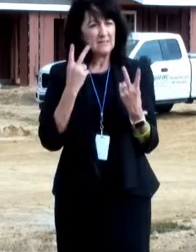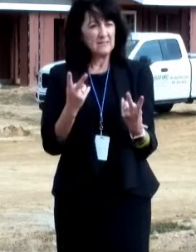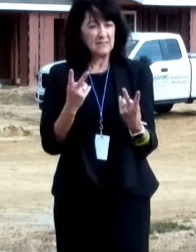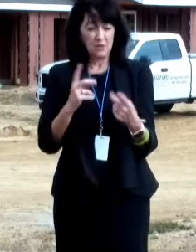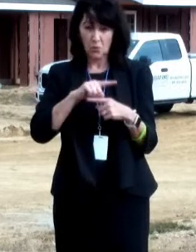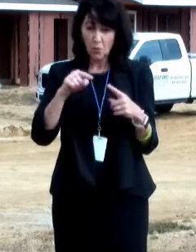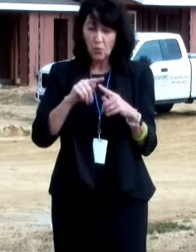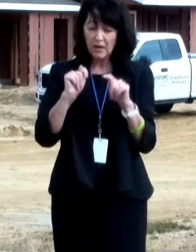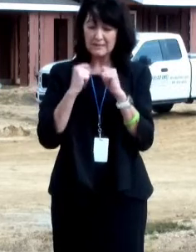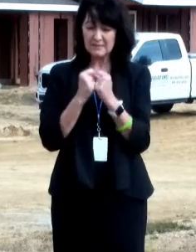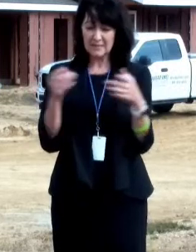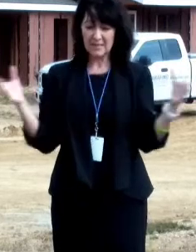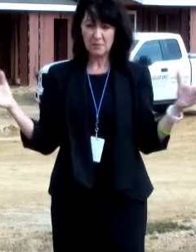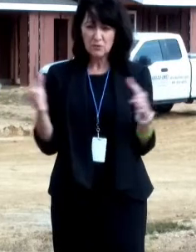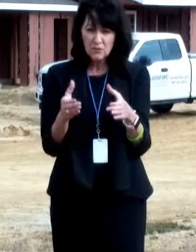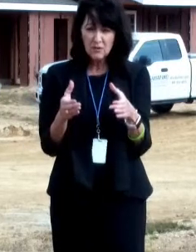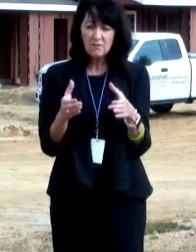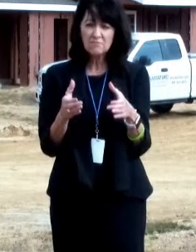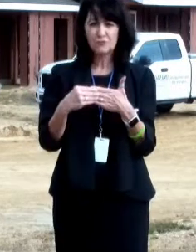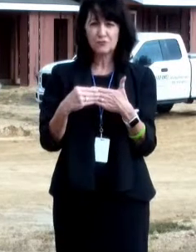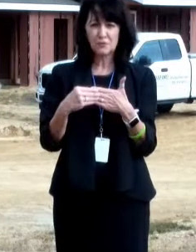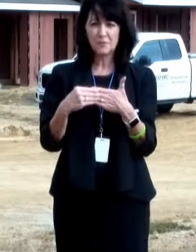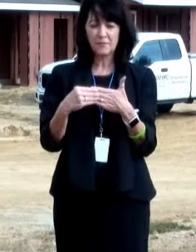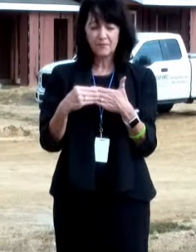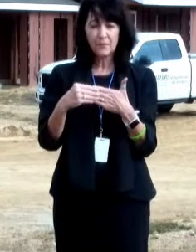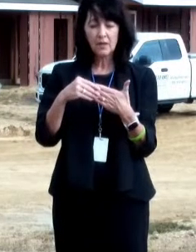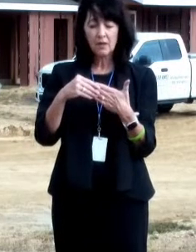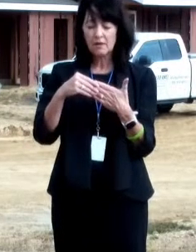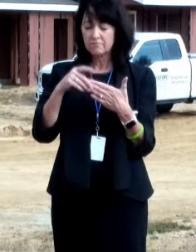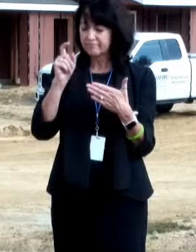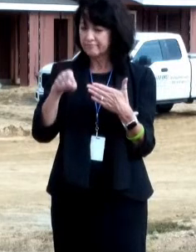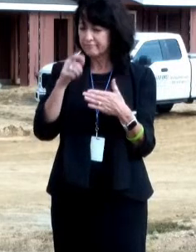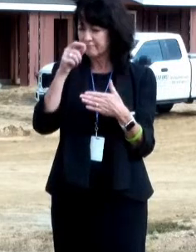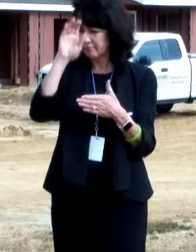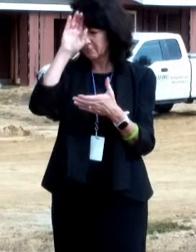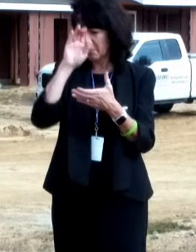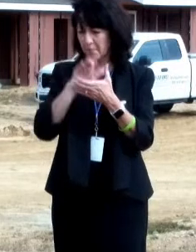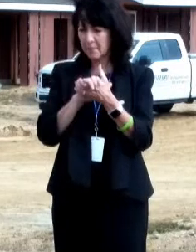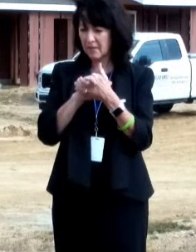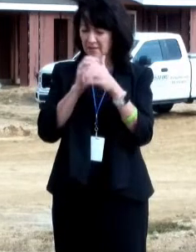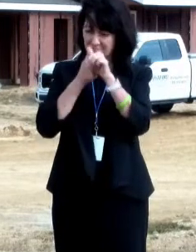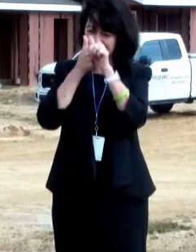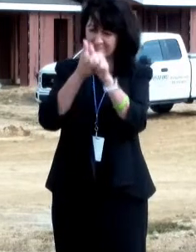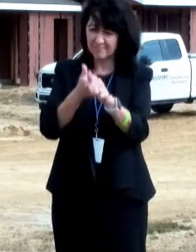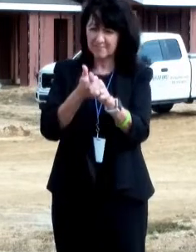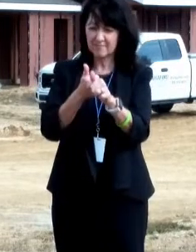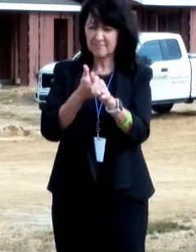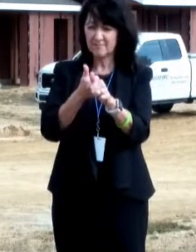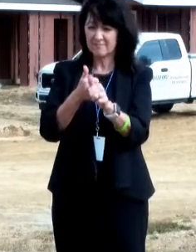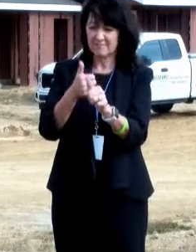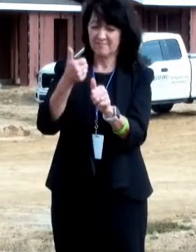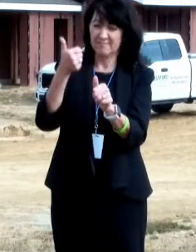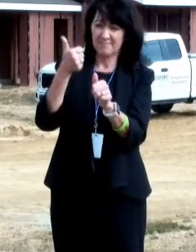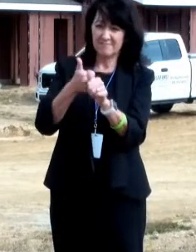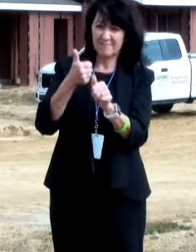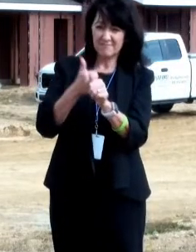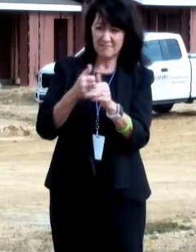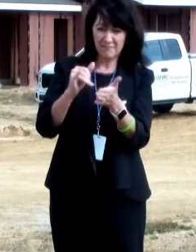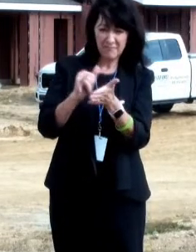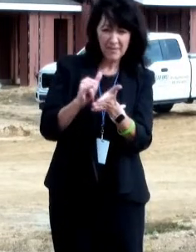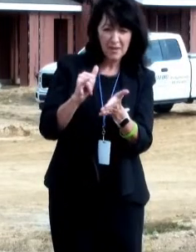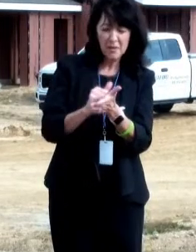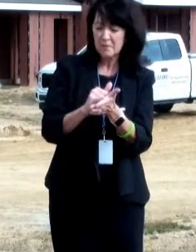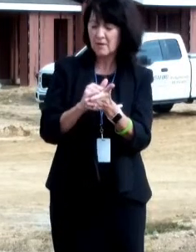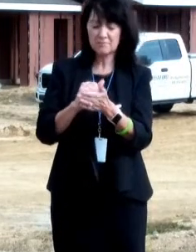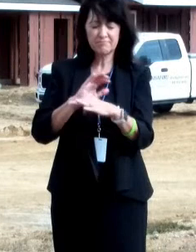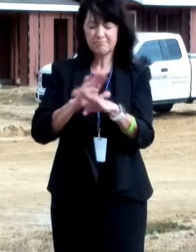team gets together with great leadership. And that something that seemed to be impossible could not only be impossible, but could actually be